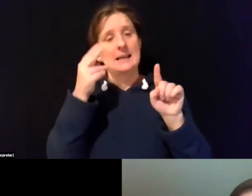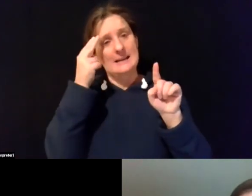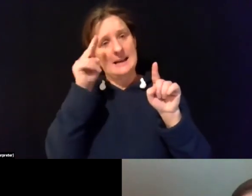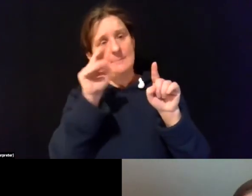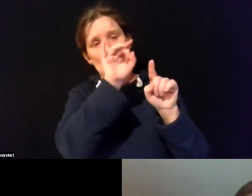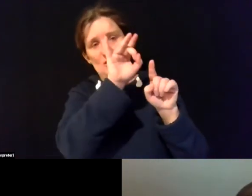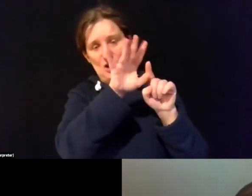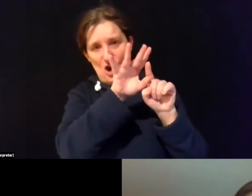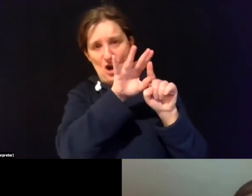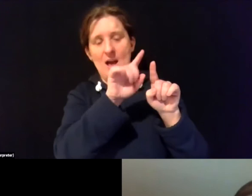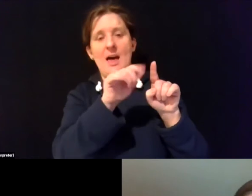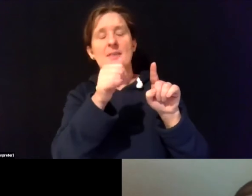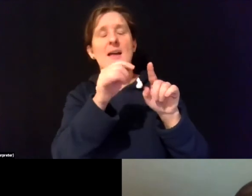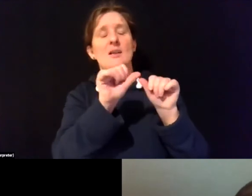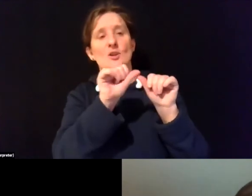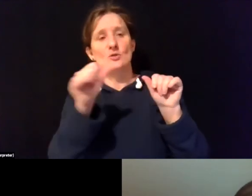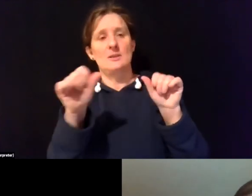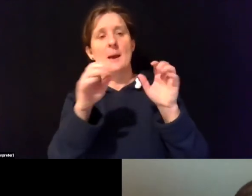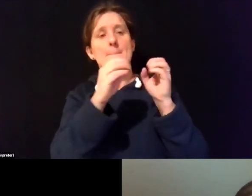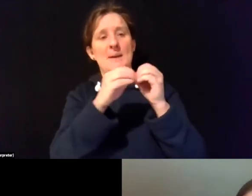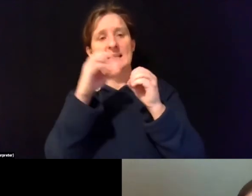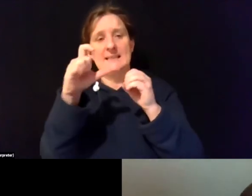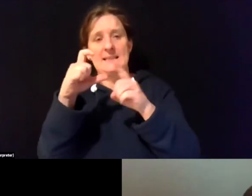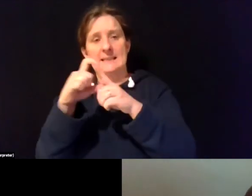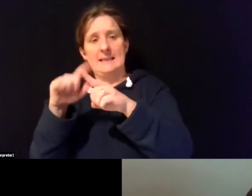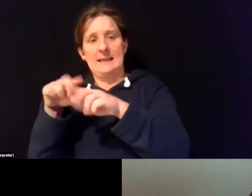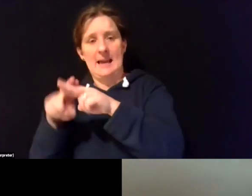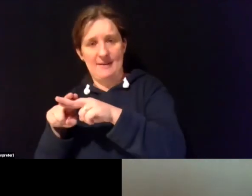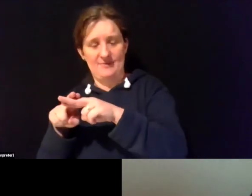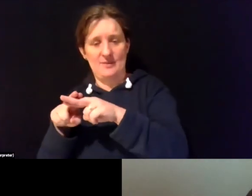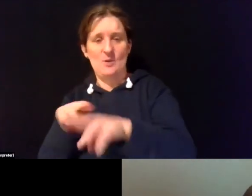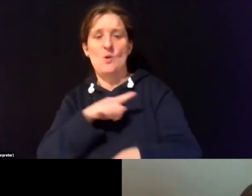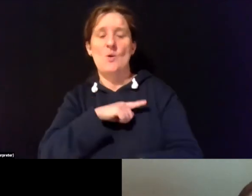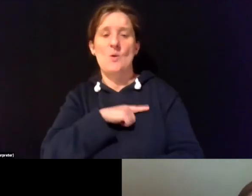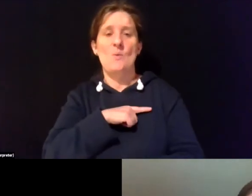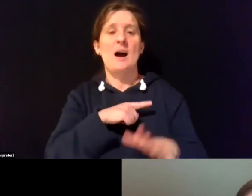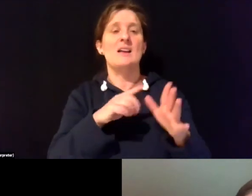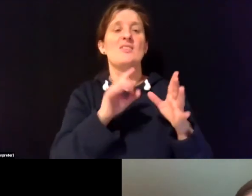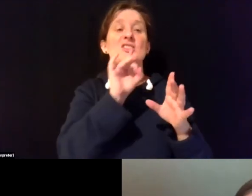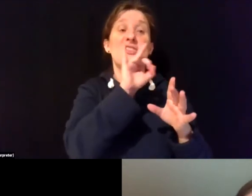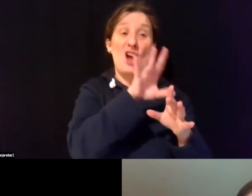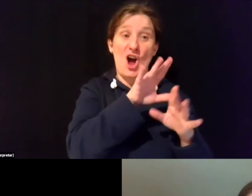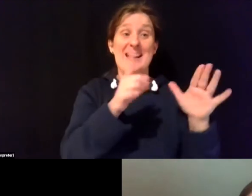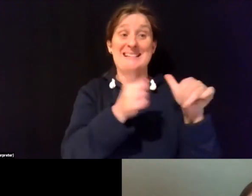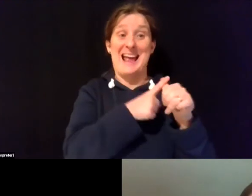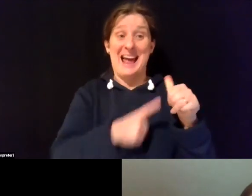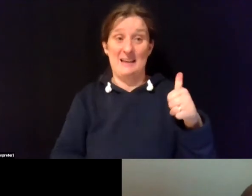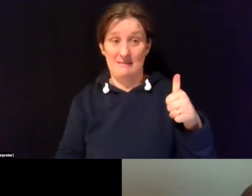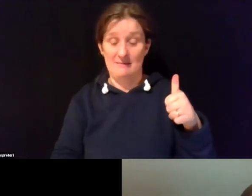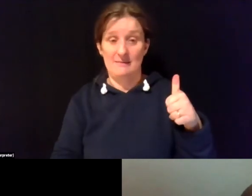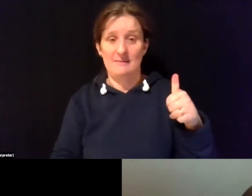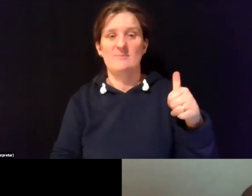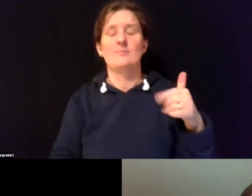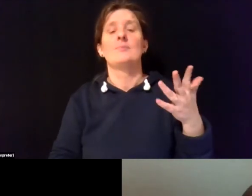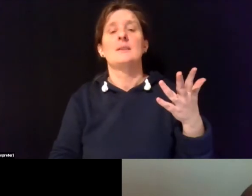planets in order of discovery are B, C, D, E, F, and so on, because the star is A. And so most of those